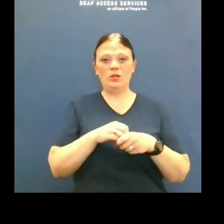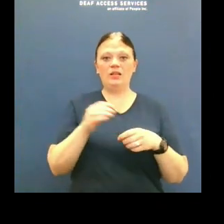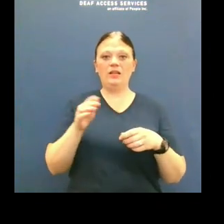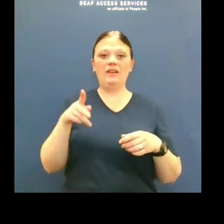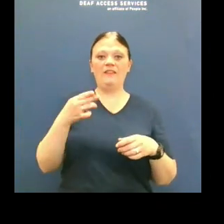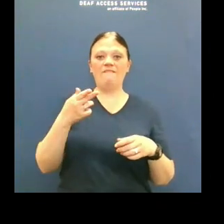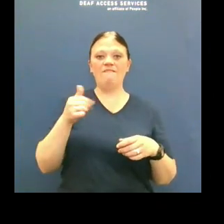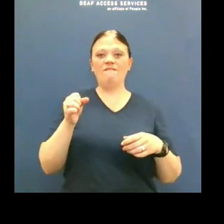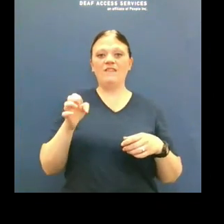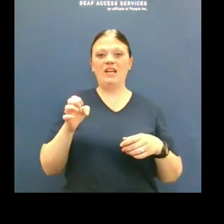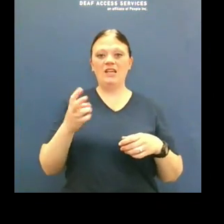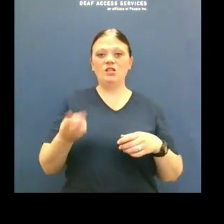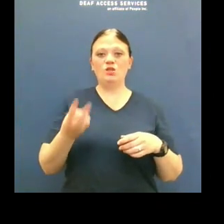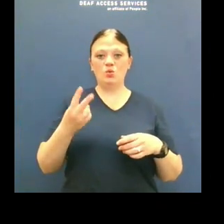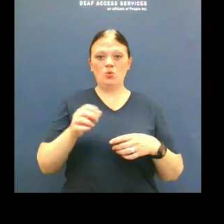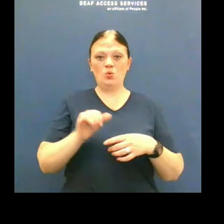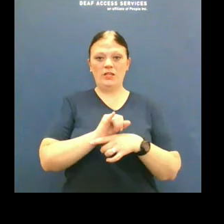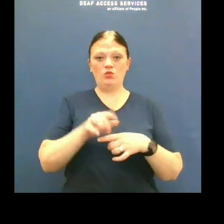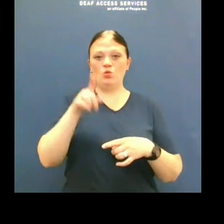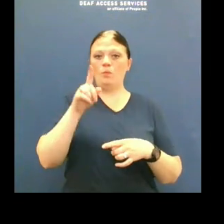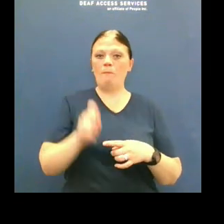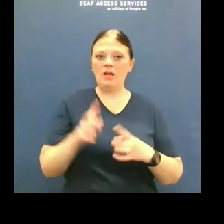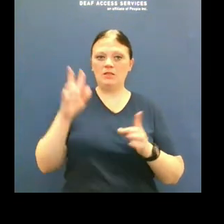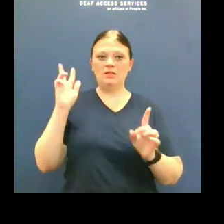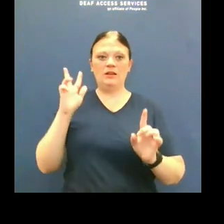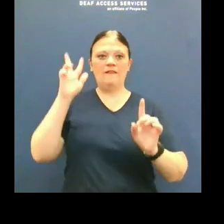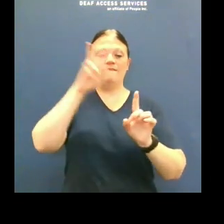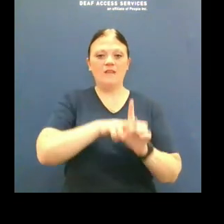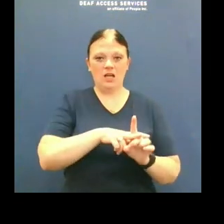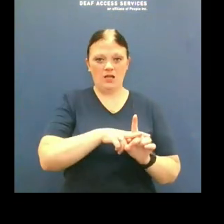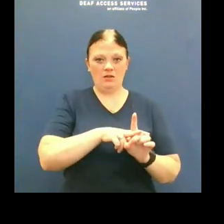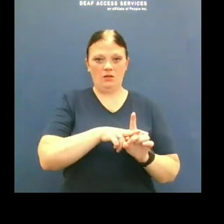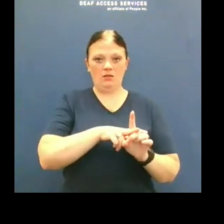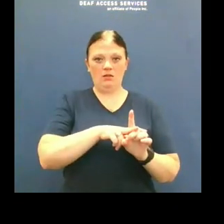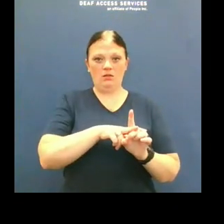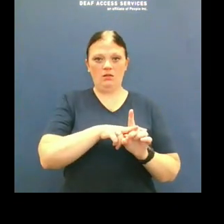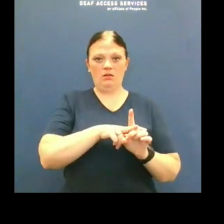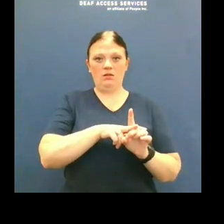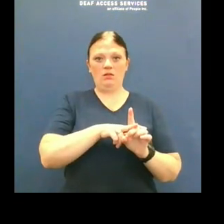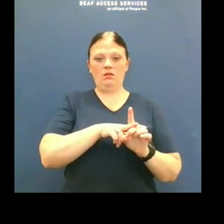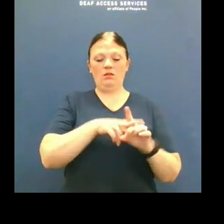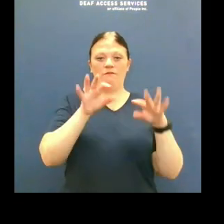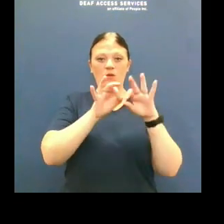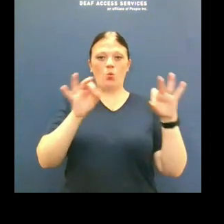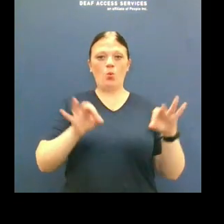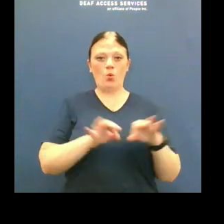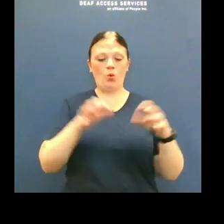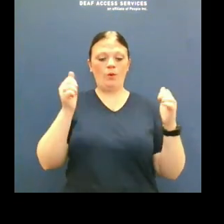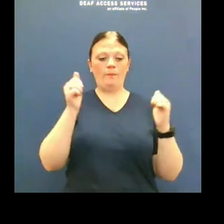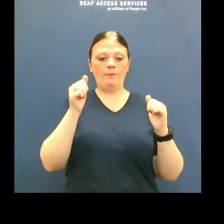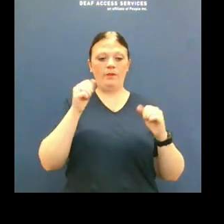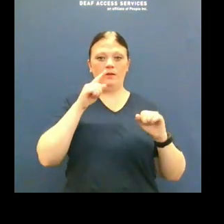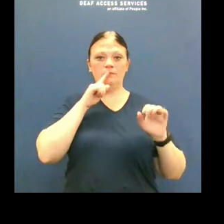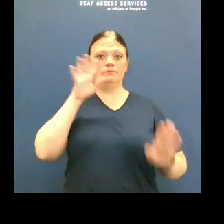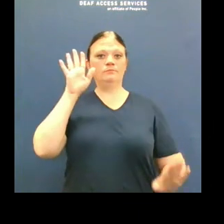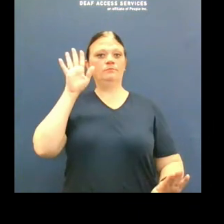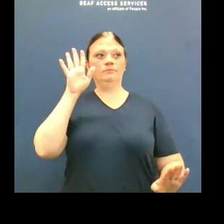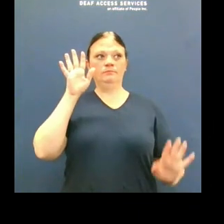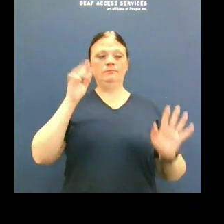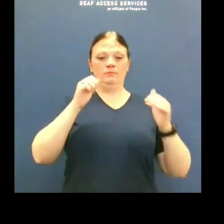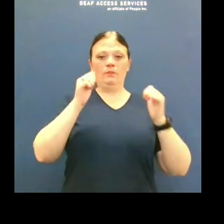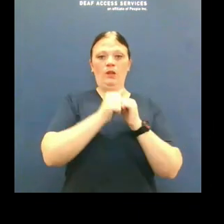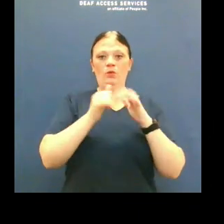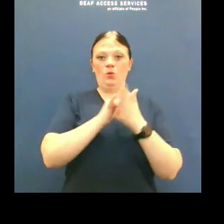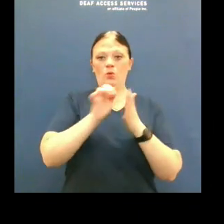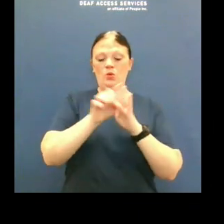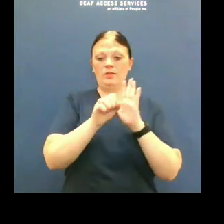2 industries, you have to file an attestation with New York State that you have a safety plan in place. You